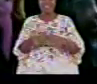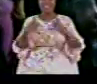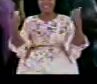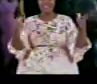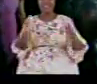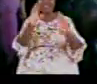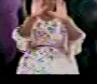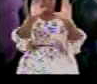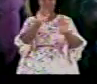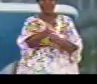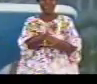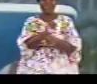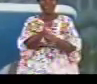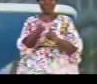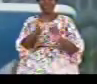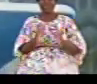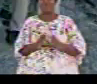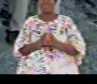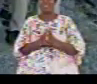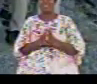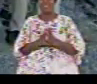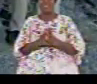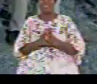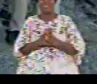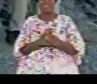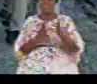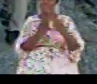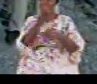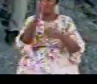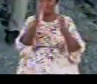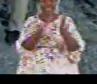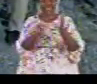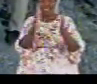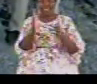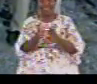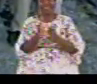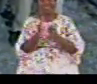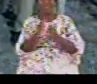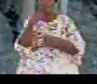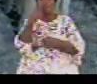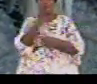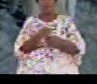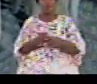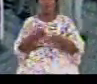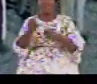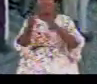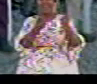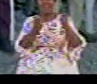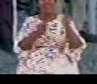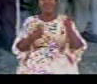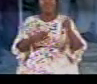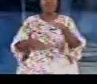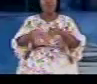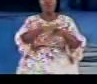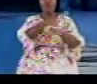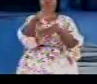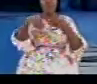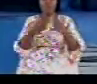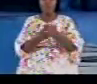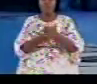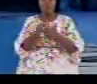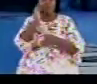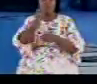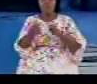Supernatural miracle. Through Jesus, who reigns over all. He will reign